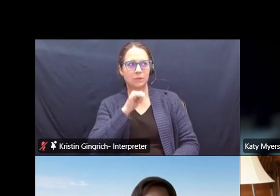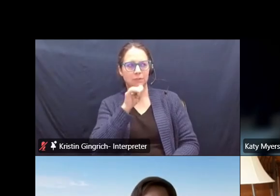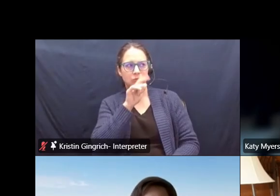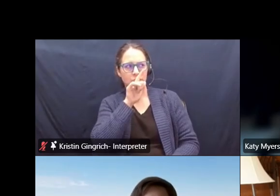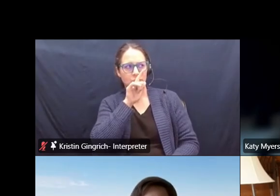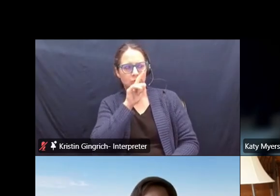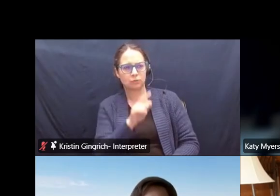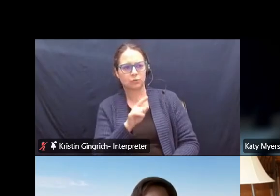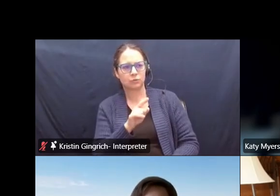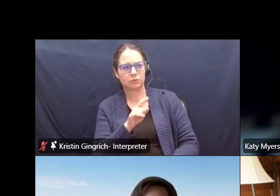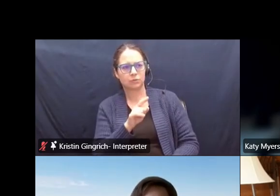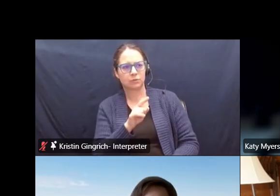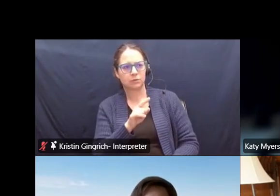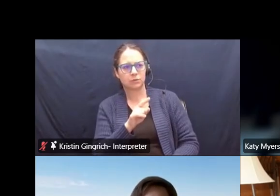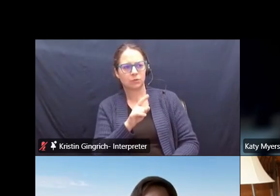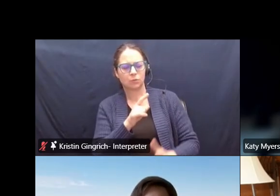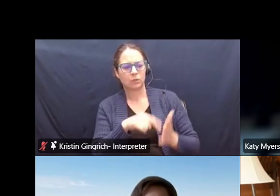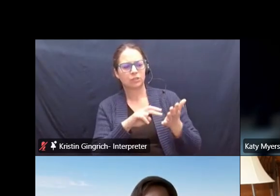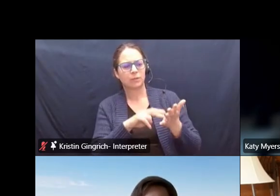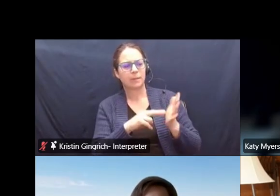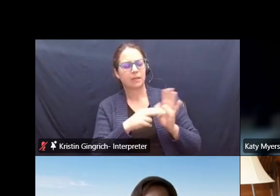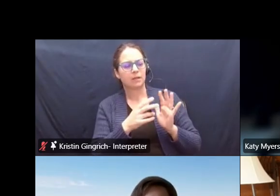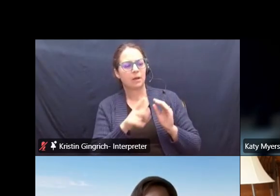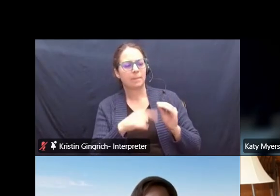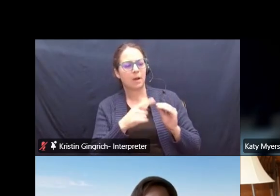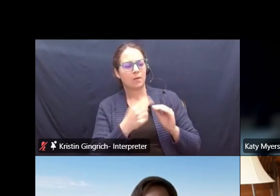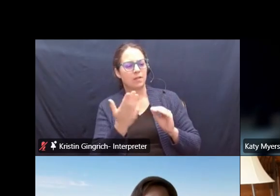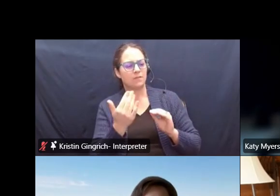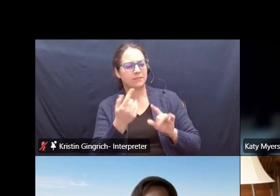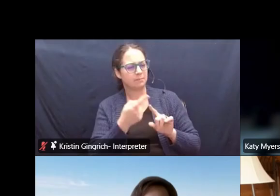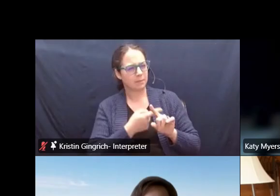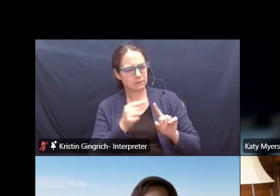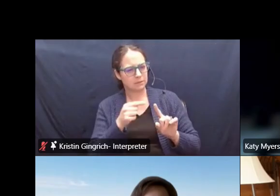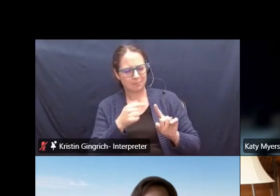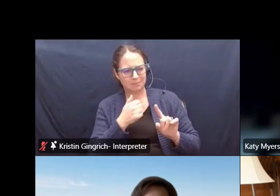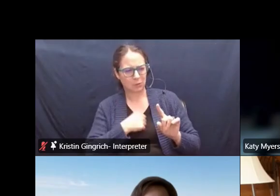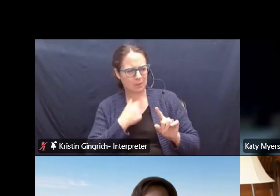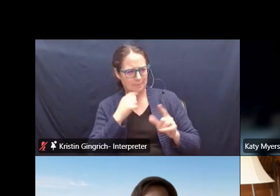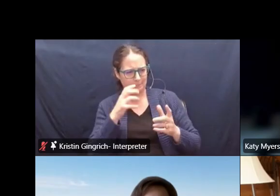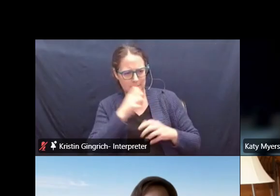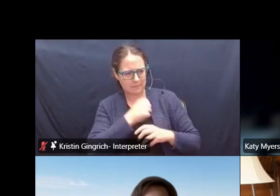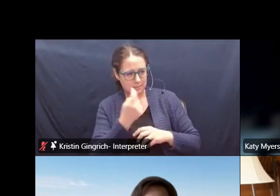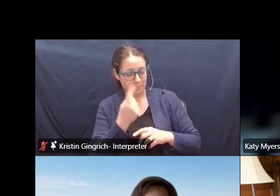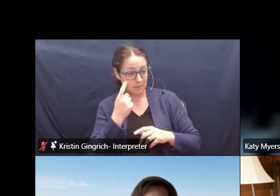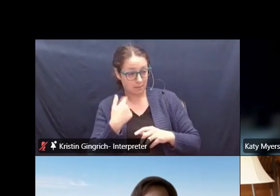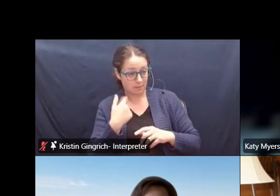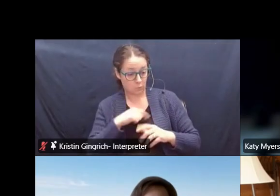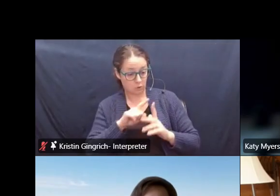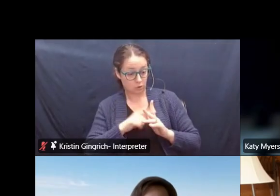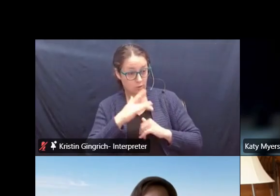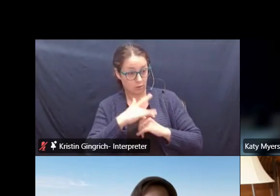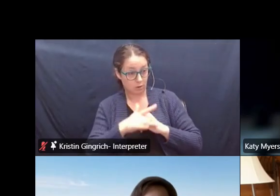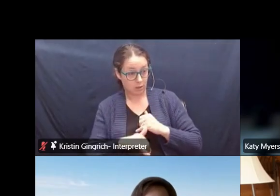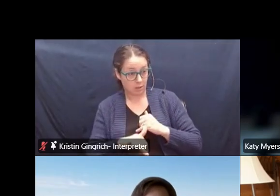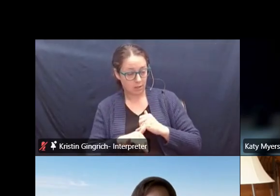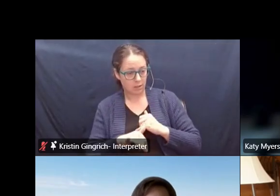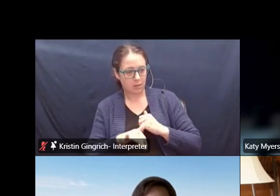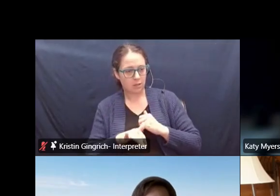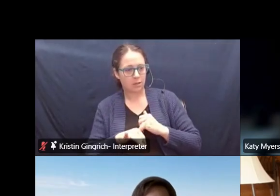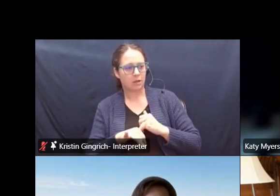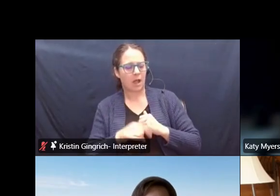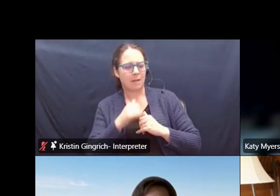sure what you meant by the 15 months. I'm sorry. Is that because we're starting early?